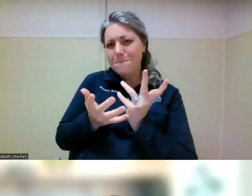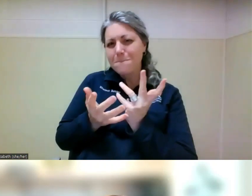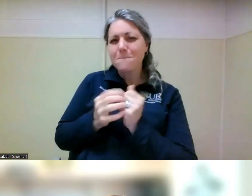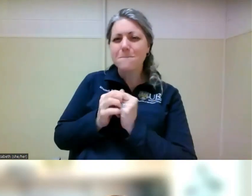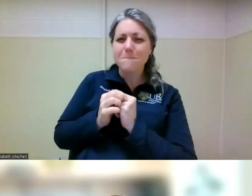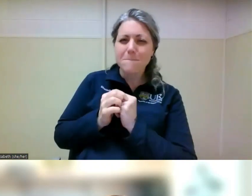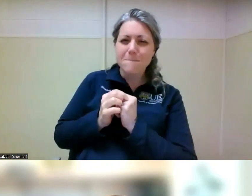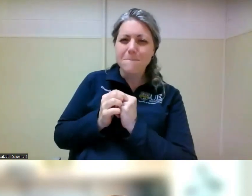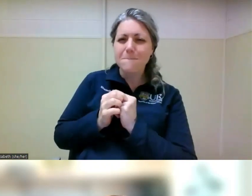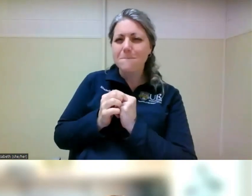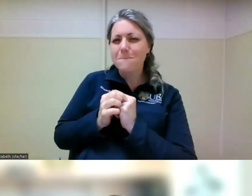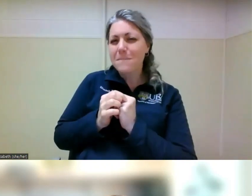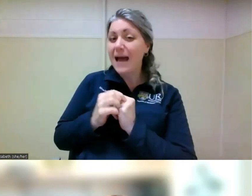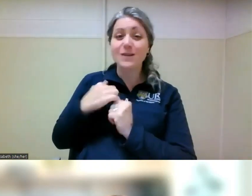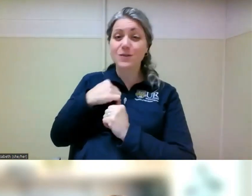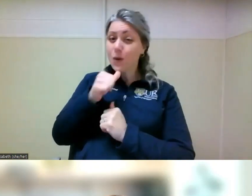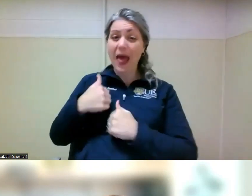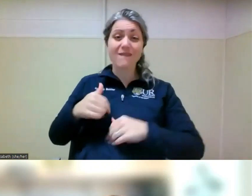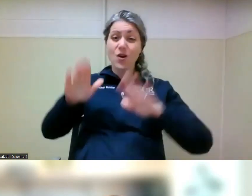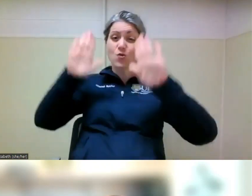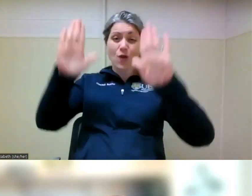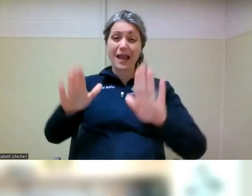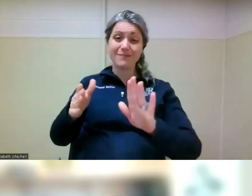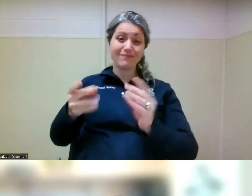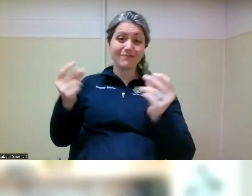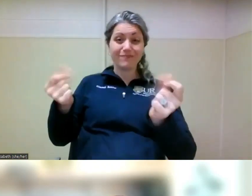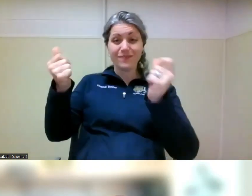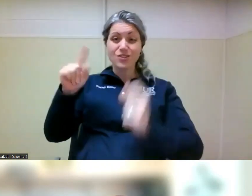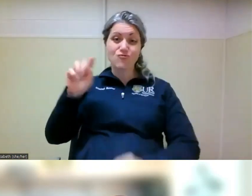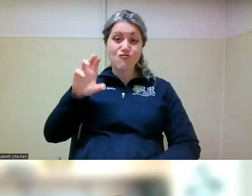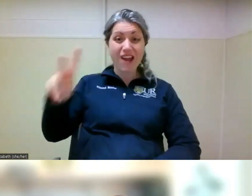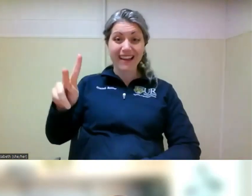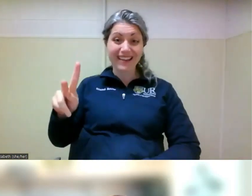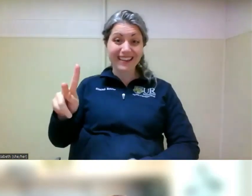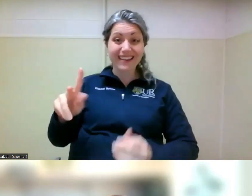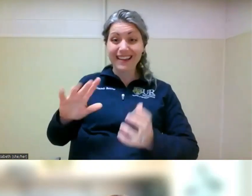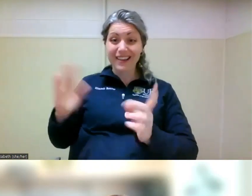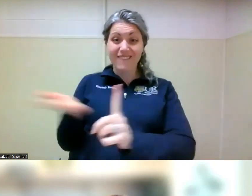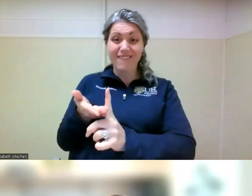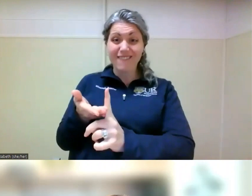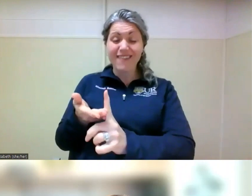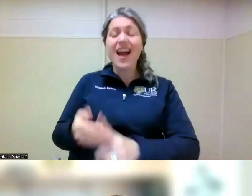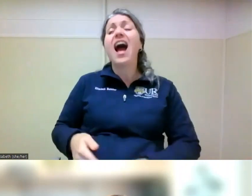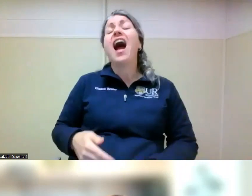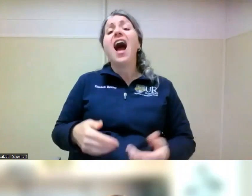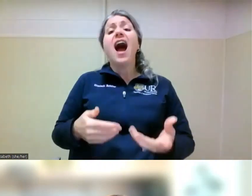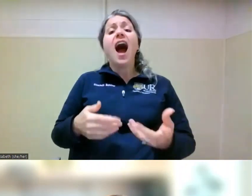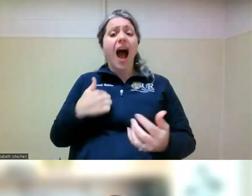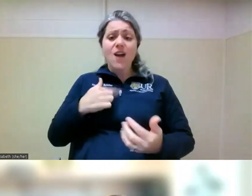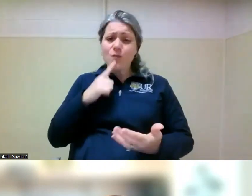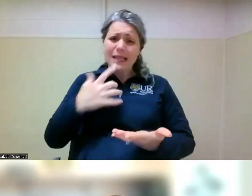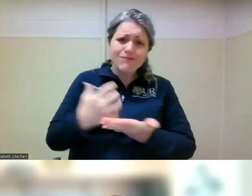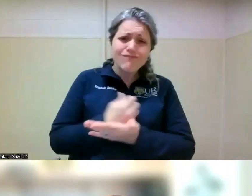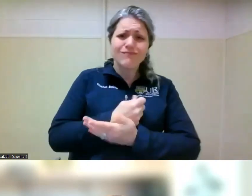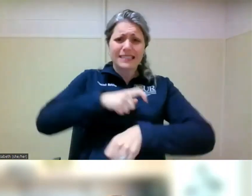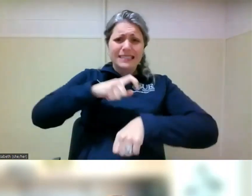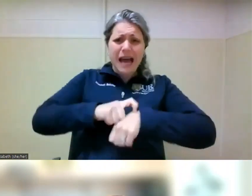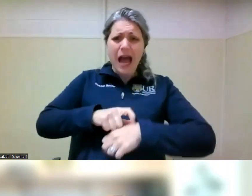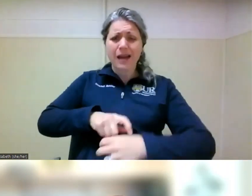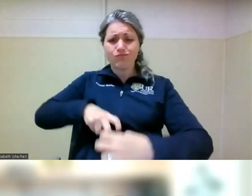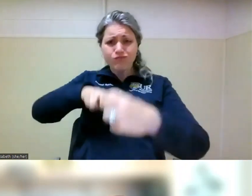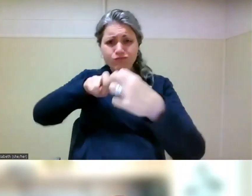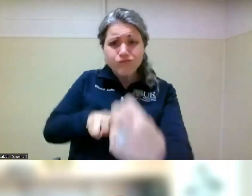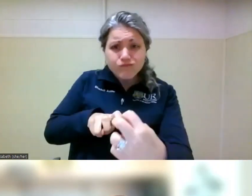I don't have any great tricks. I spend a lot of time with patients who come through my clinic with anal